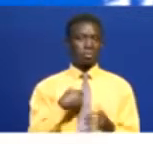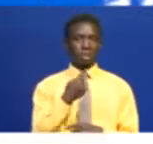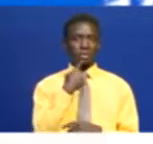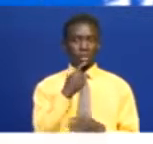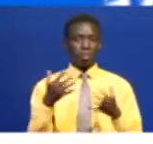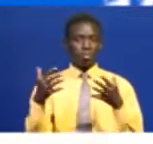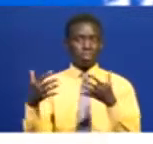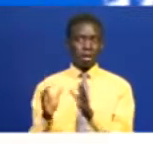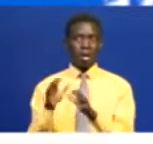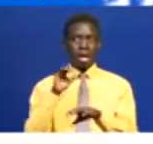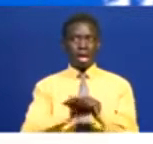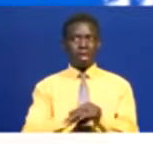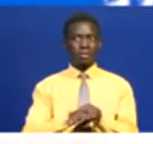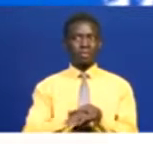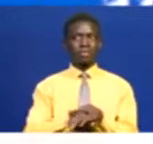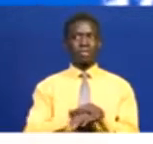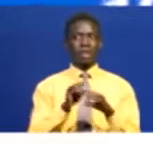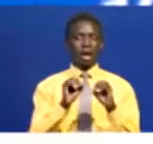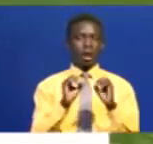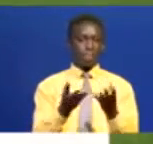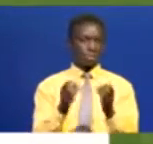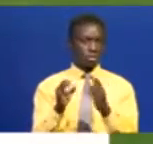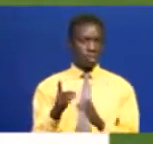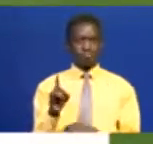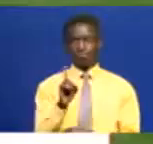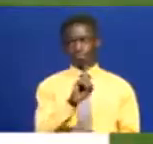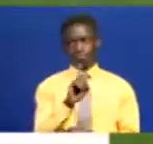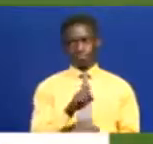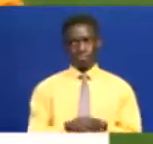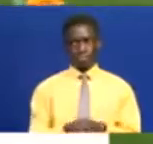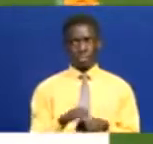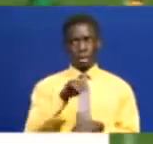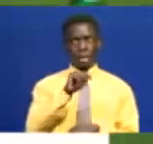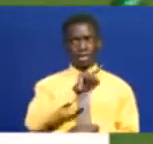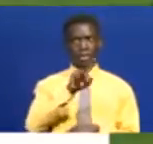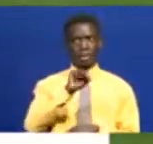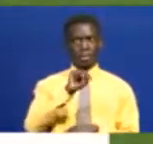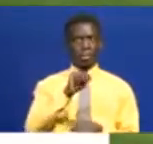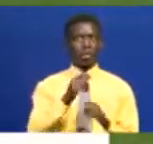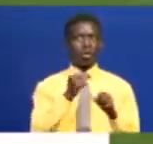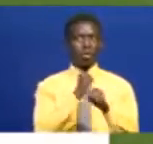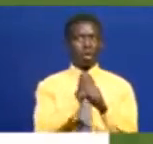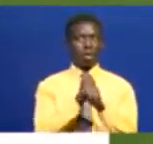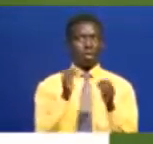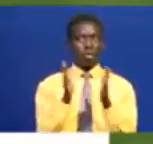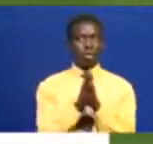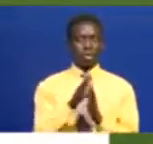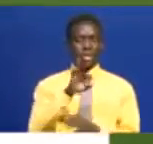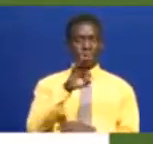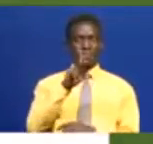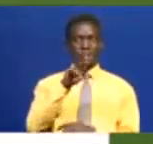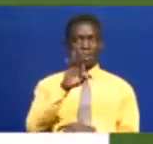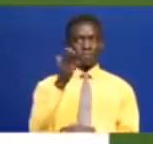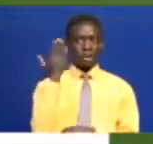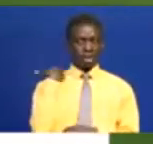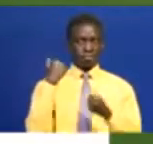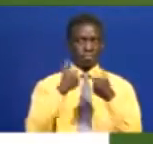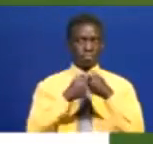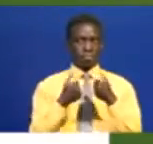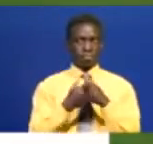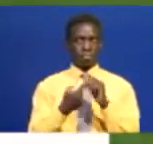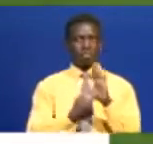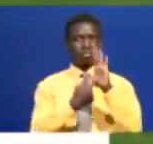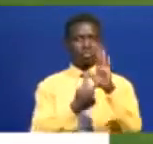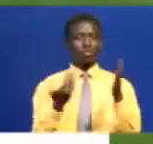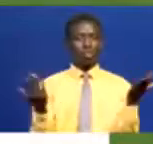club zitapata ngapi. Azam worked on a trial broadcast with FKF last season, broadcasting the